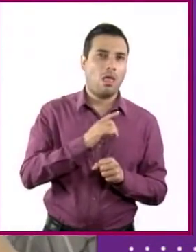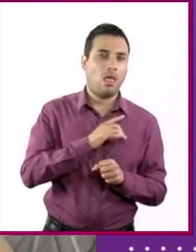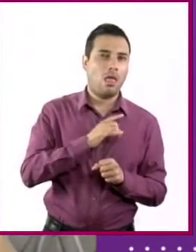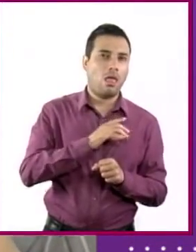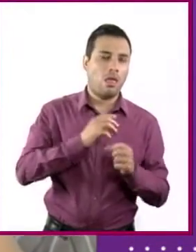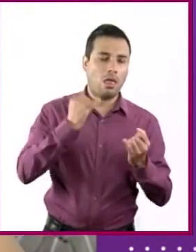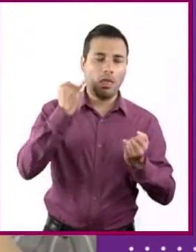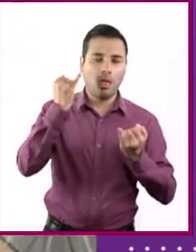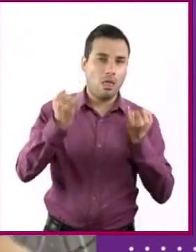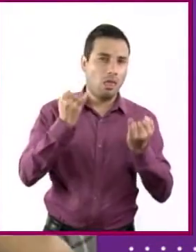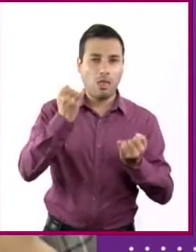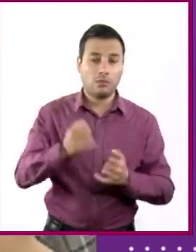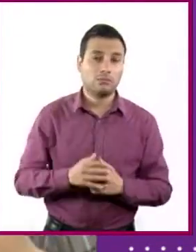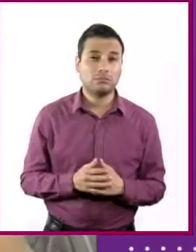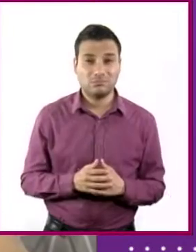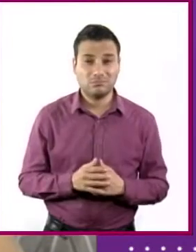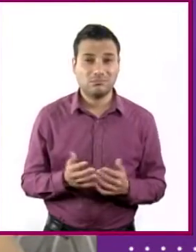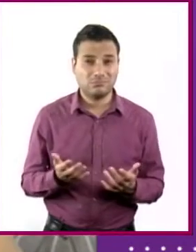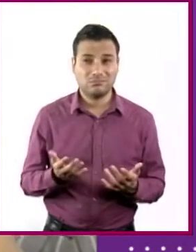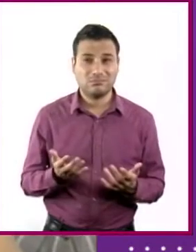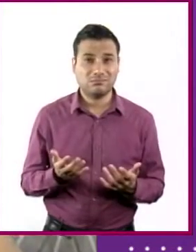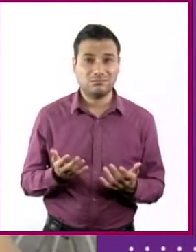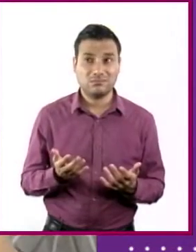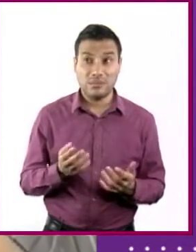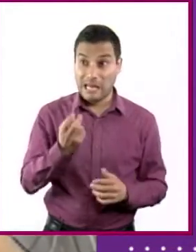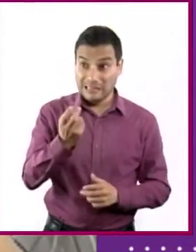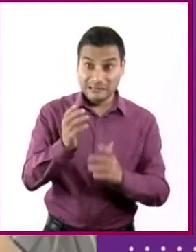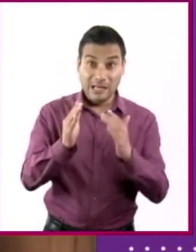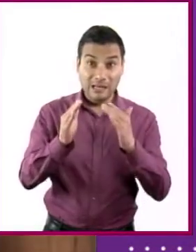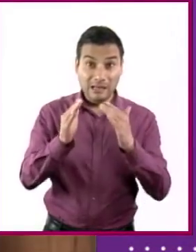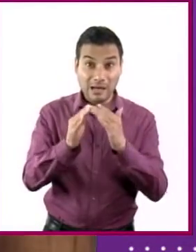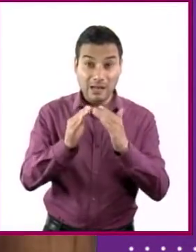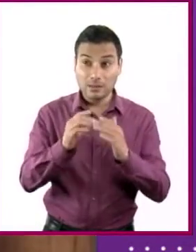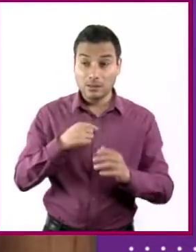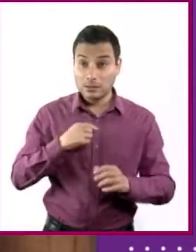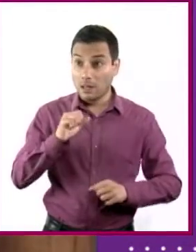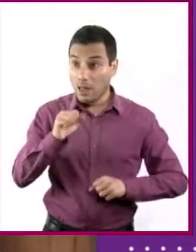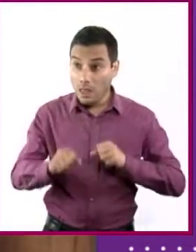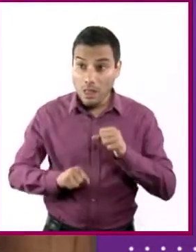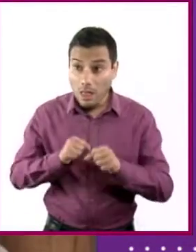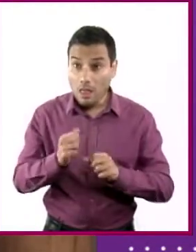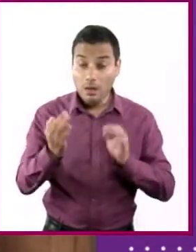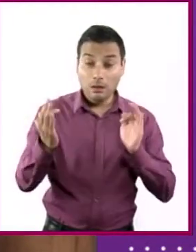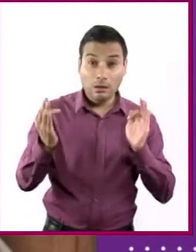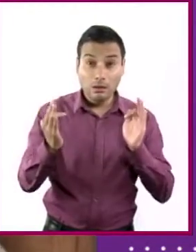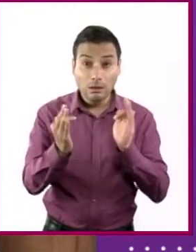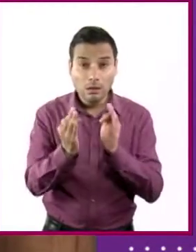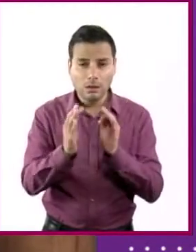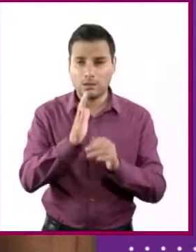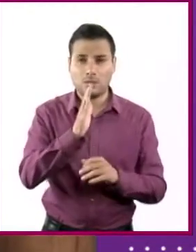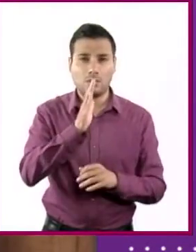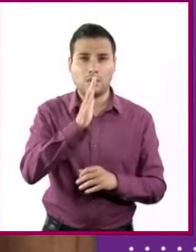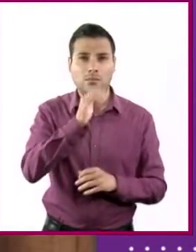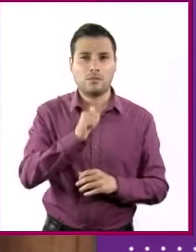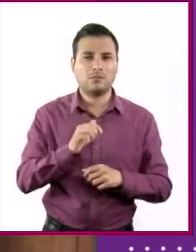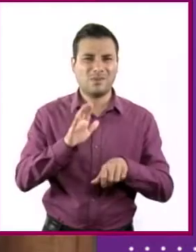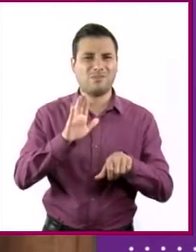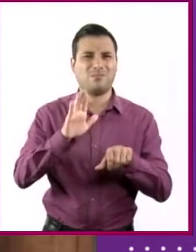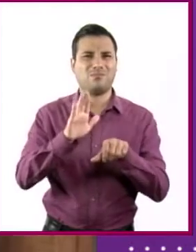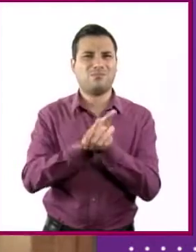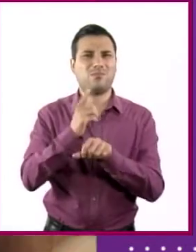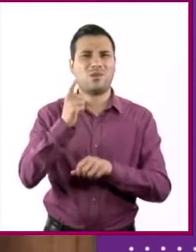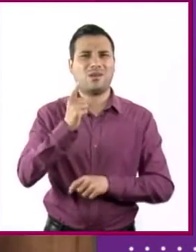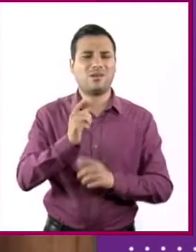very much. I couldn't ride in front of that house. Ever. Why? What was wrong with